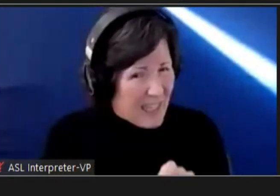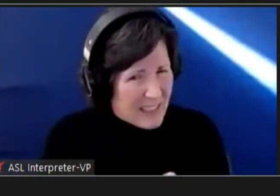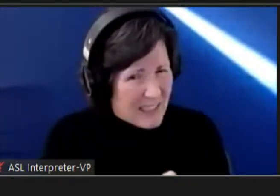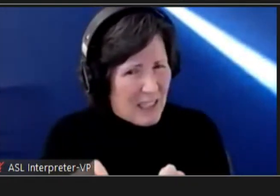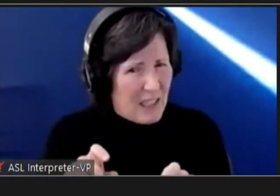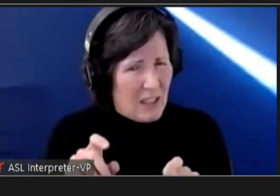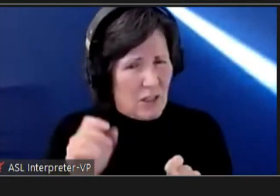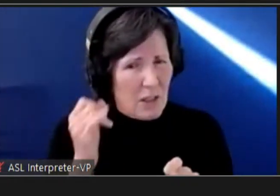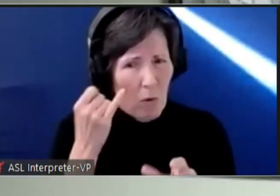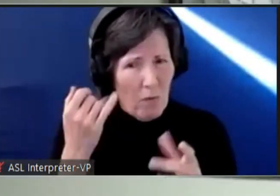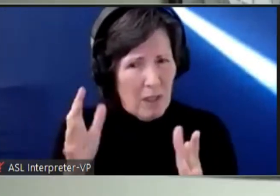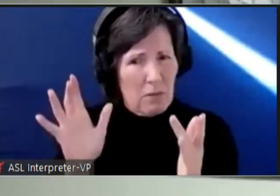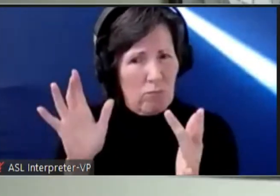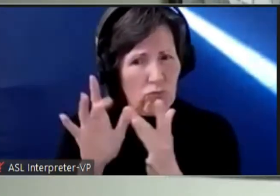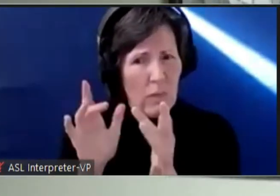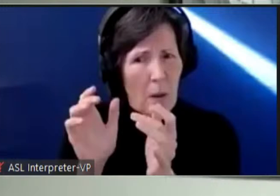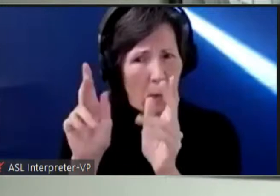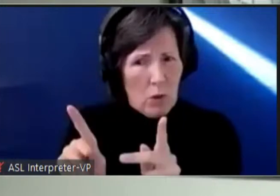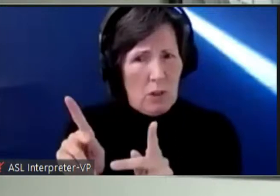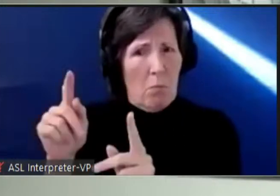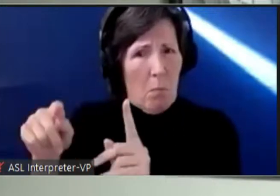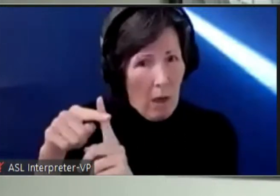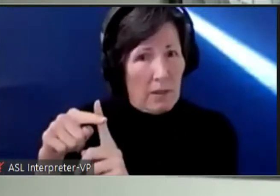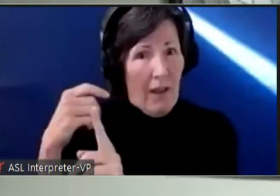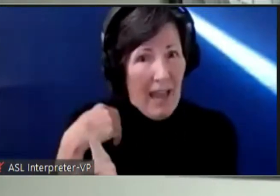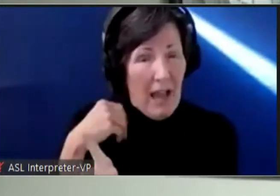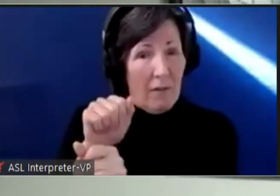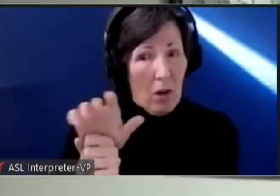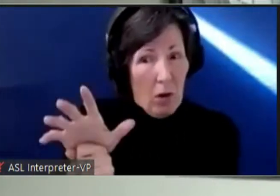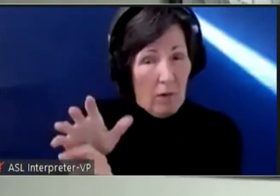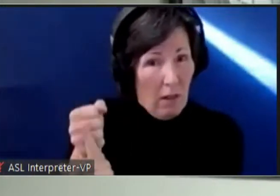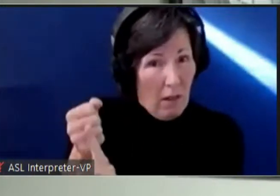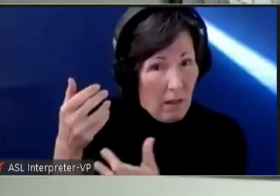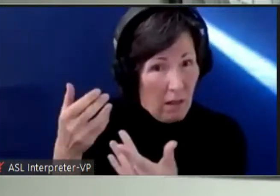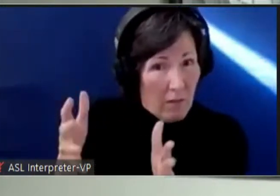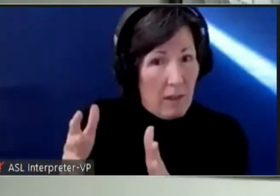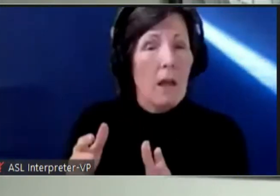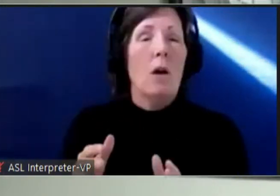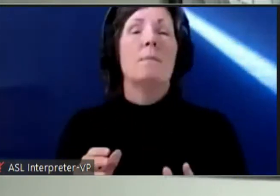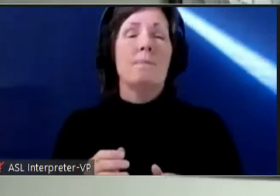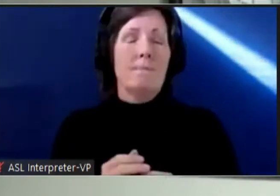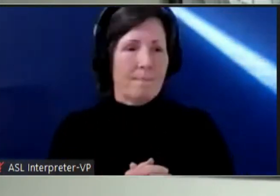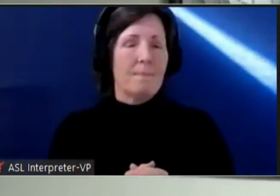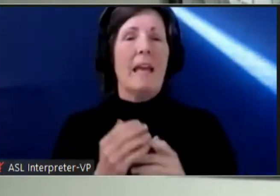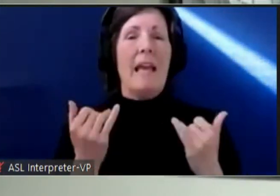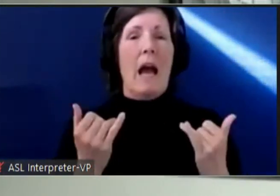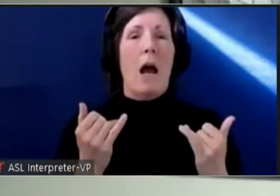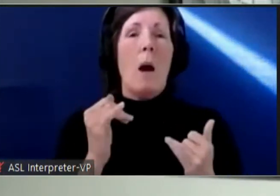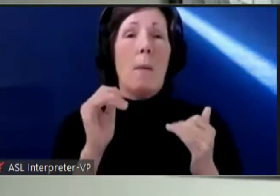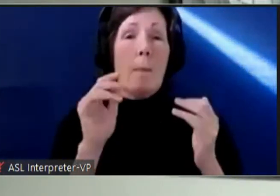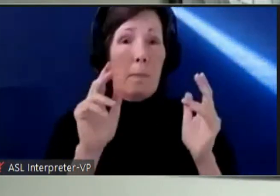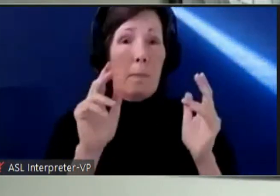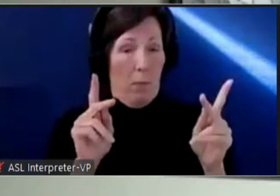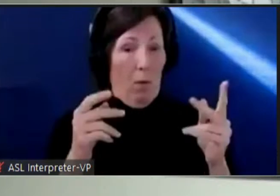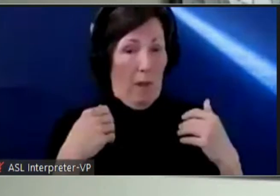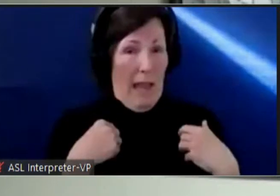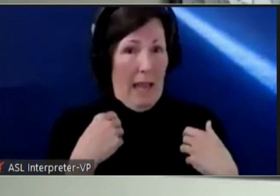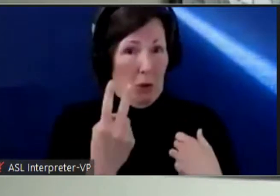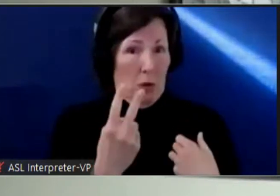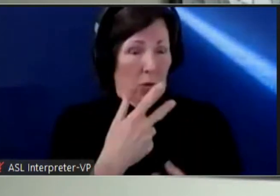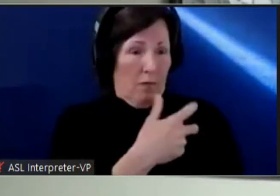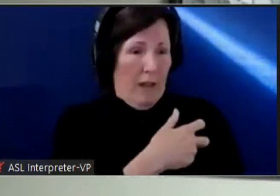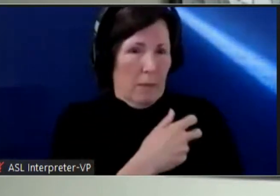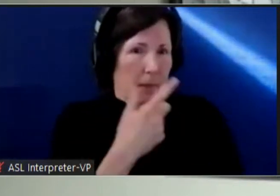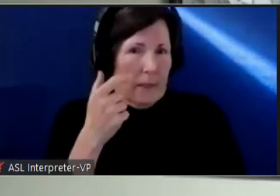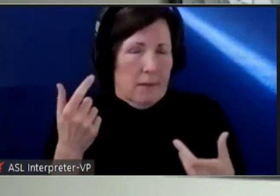Yeah. So at this point, people have had 2 vaccines, because those are the only vaccines that we have